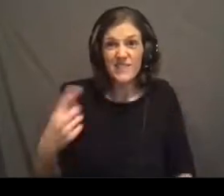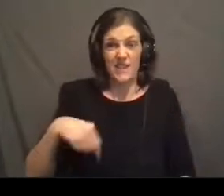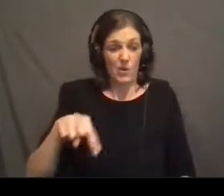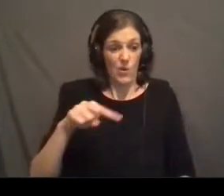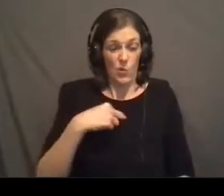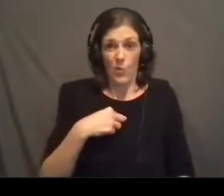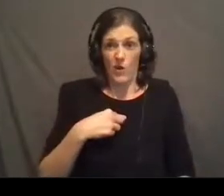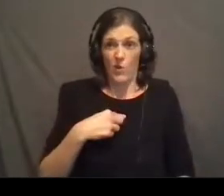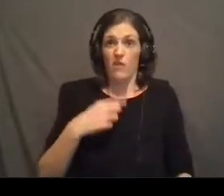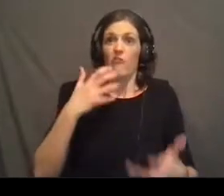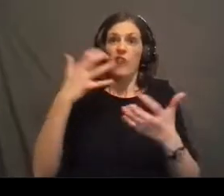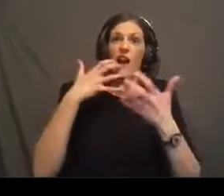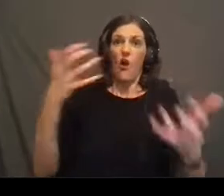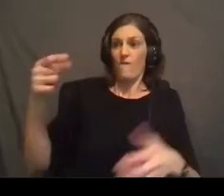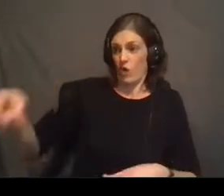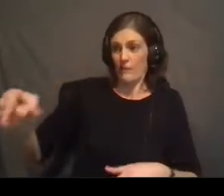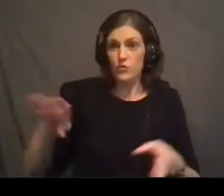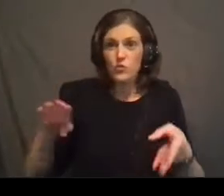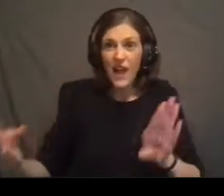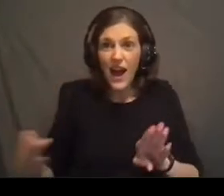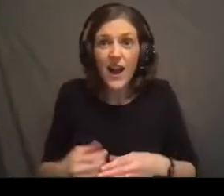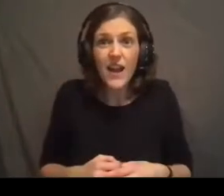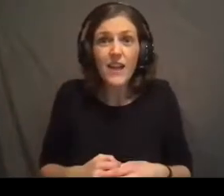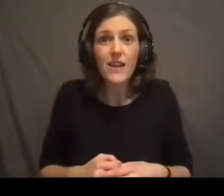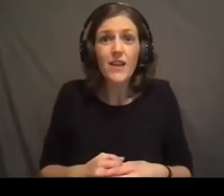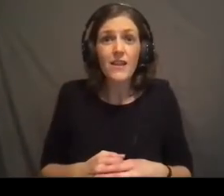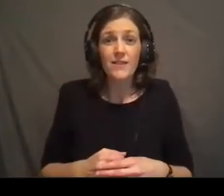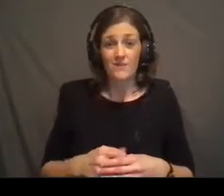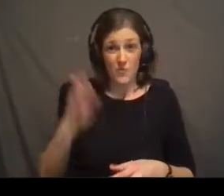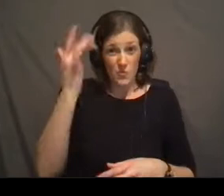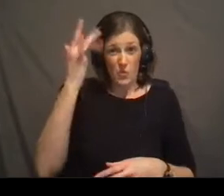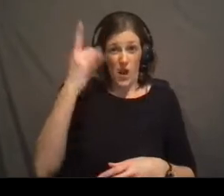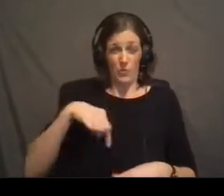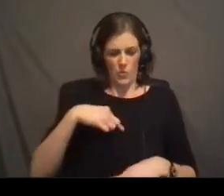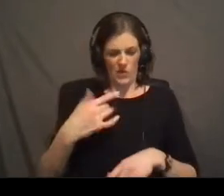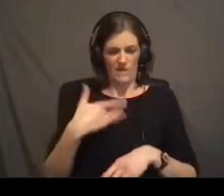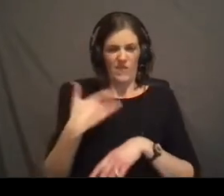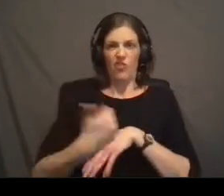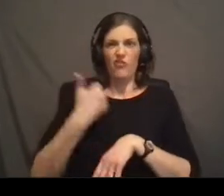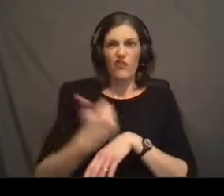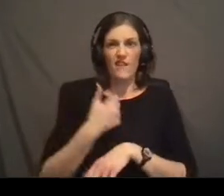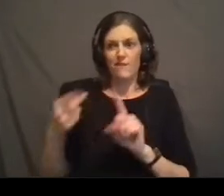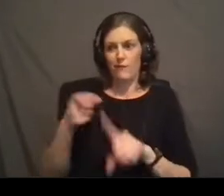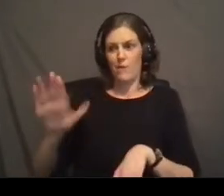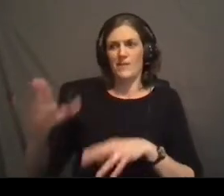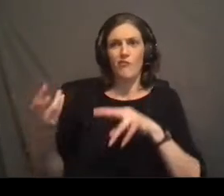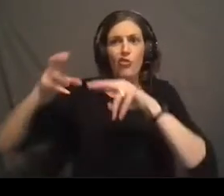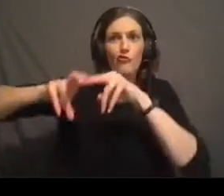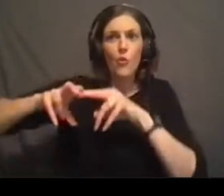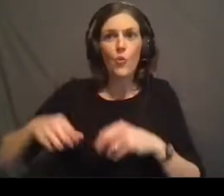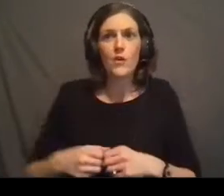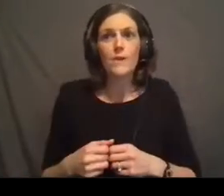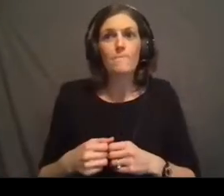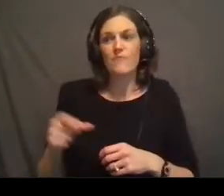ones that would be crying out for him to die, because we feel threatened by his throne,